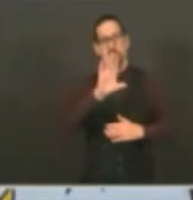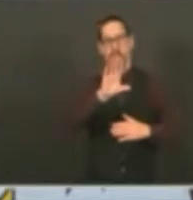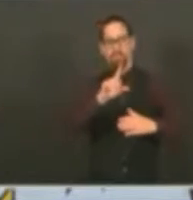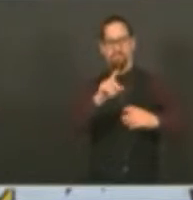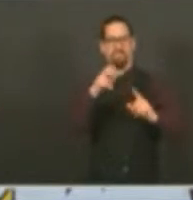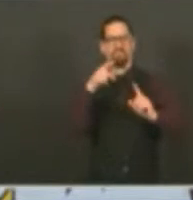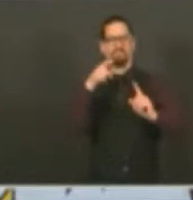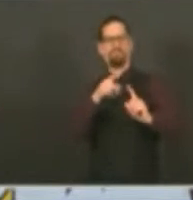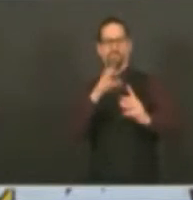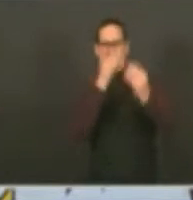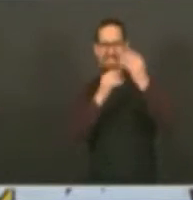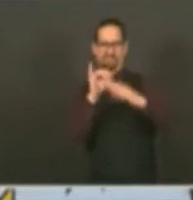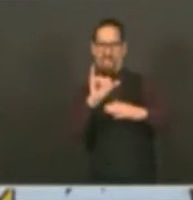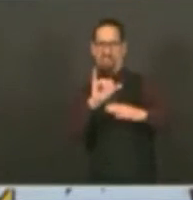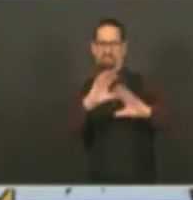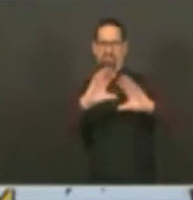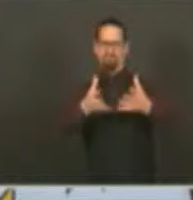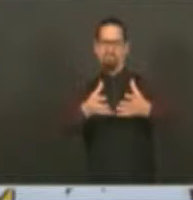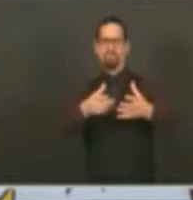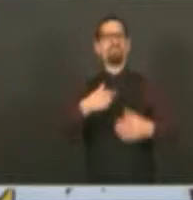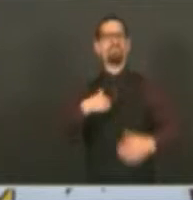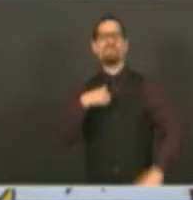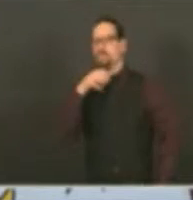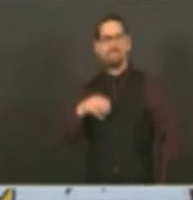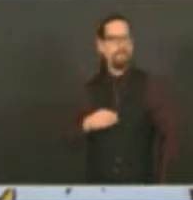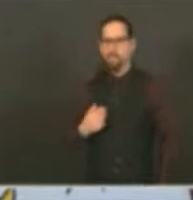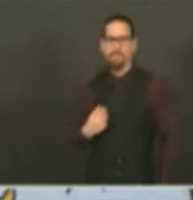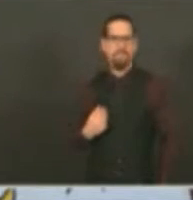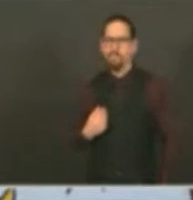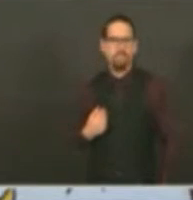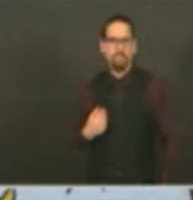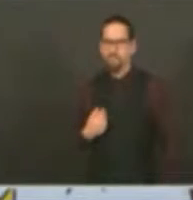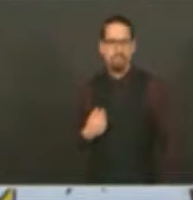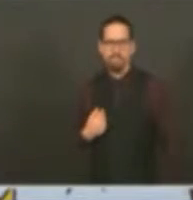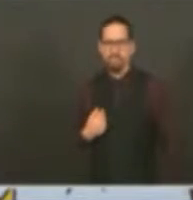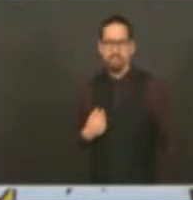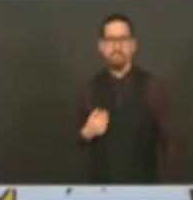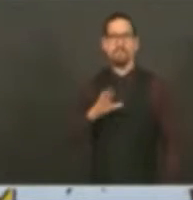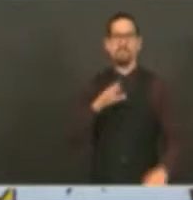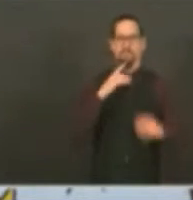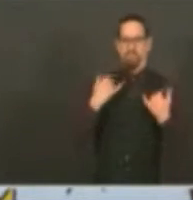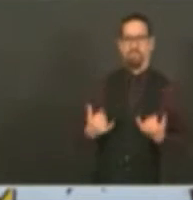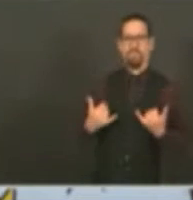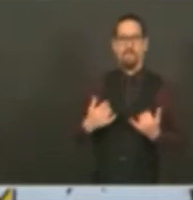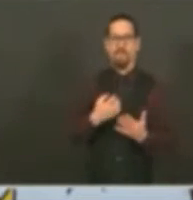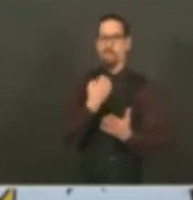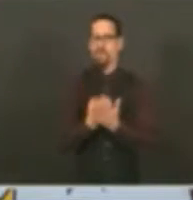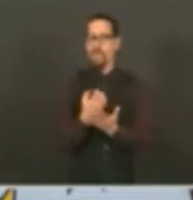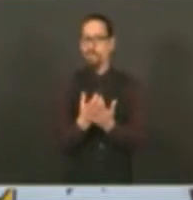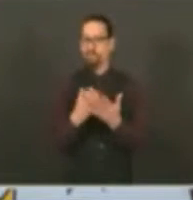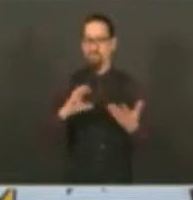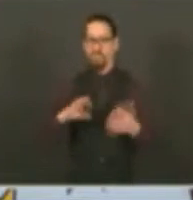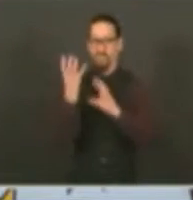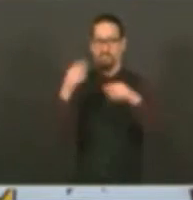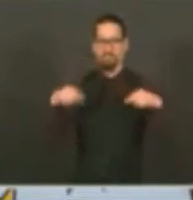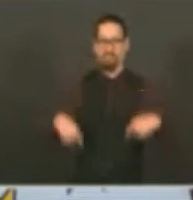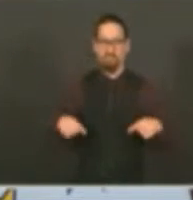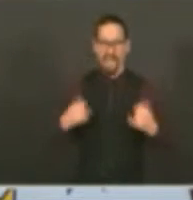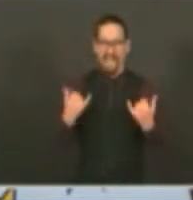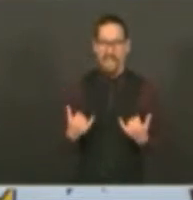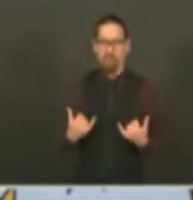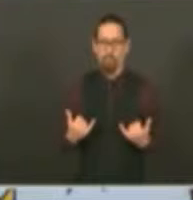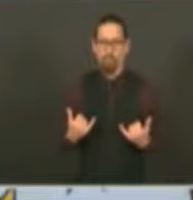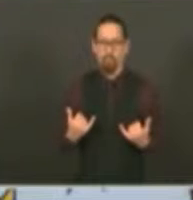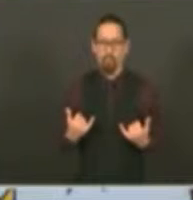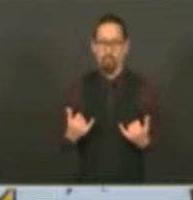exploding or collapsing. We are in a crisis now. We have an economic crisis as a nation now. I happen to believe part of the way